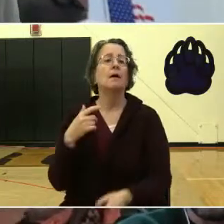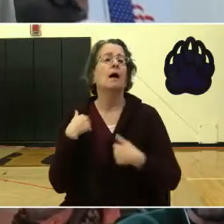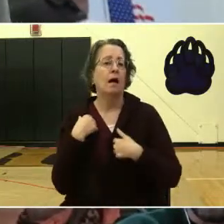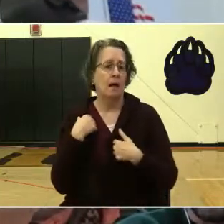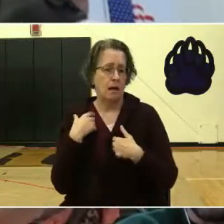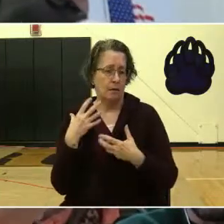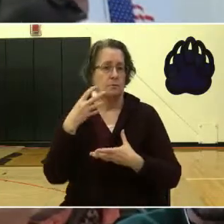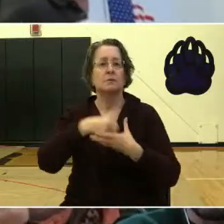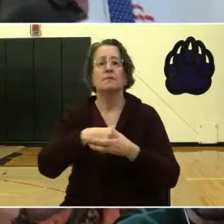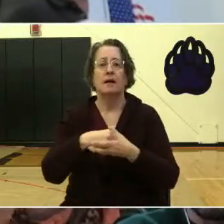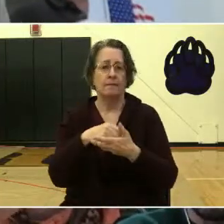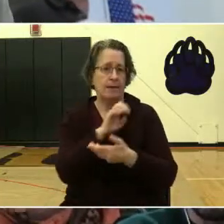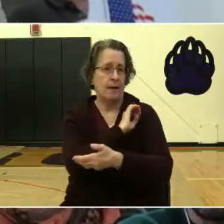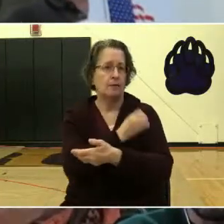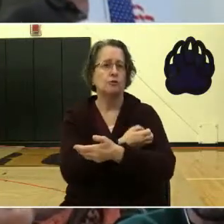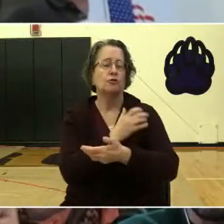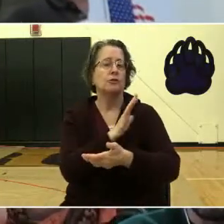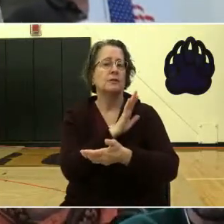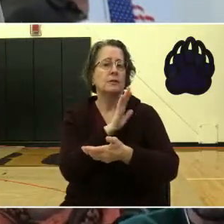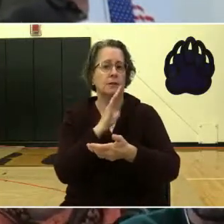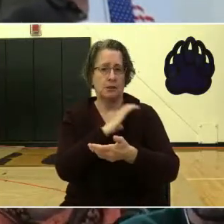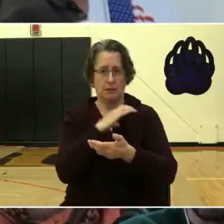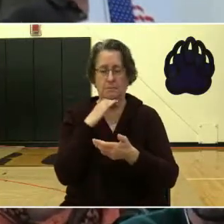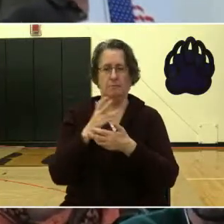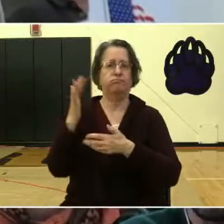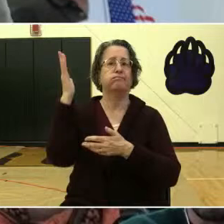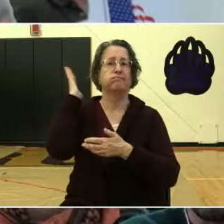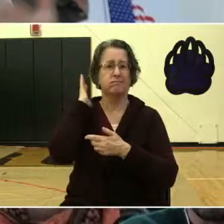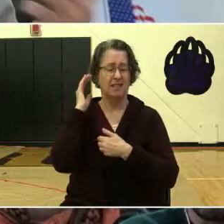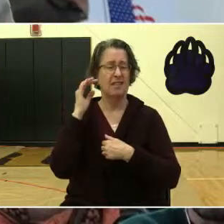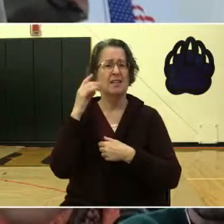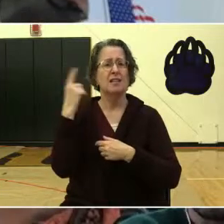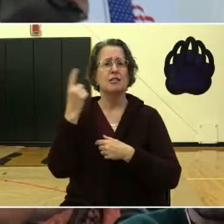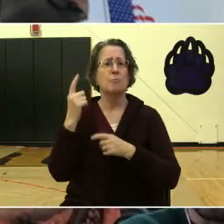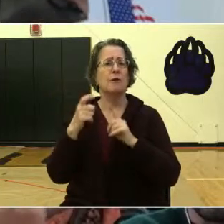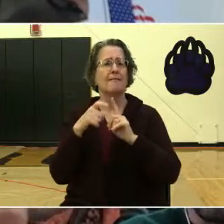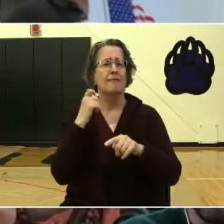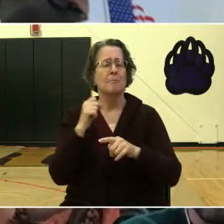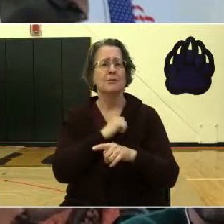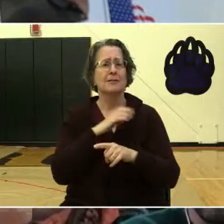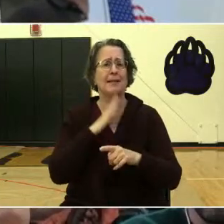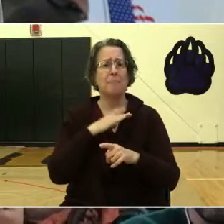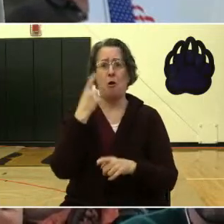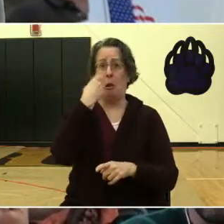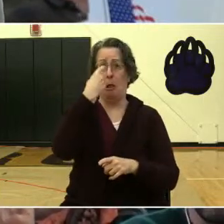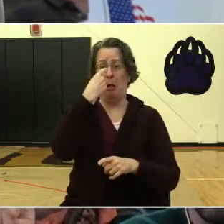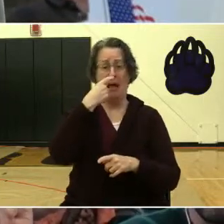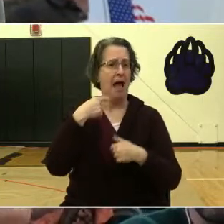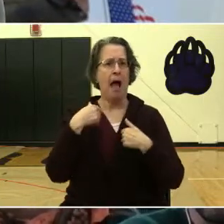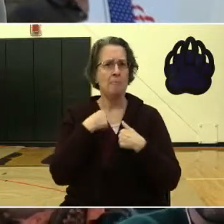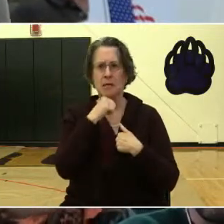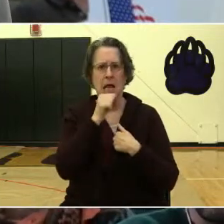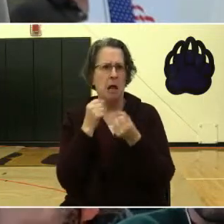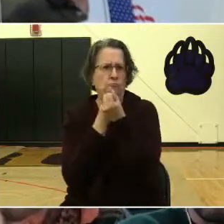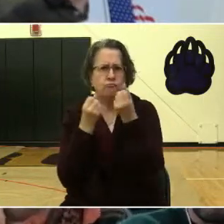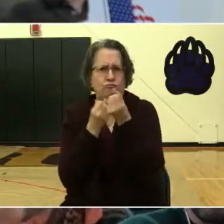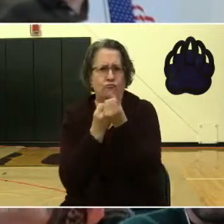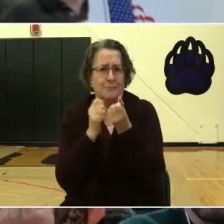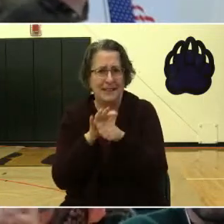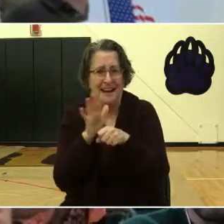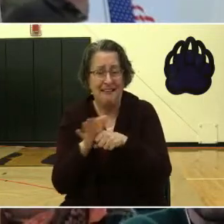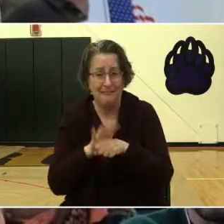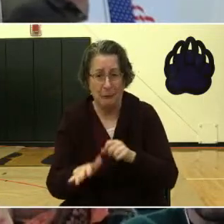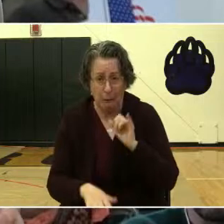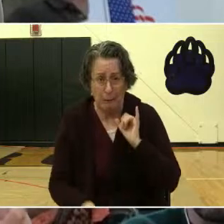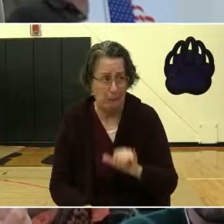committee was once scolded by a member of the select board for not being activist enough um I I'm